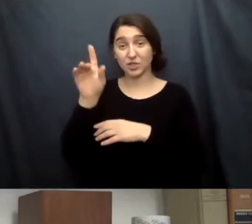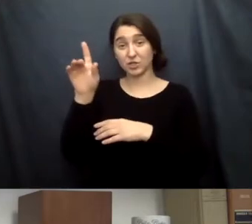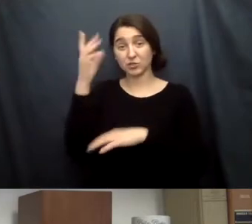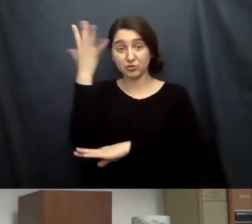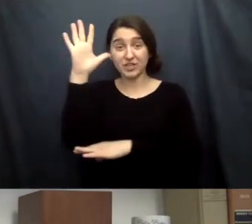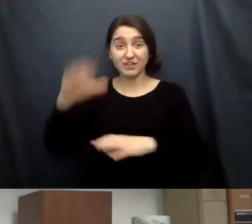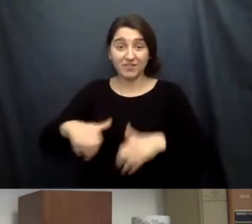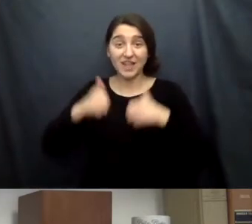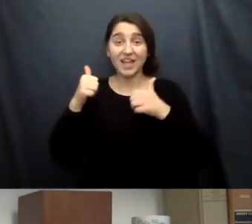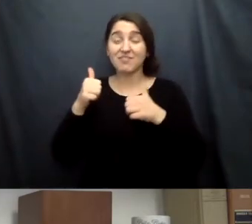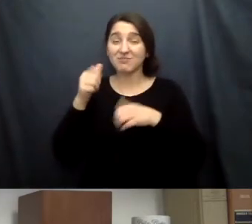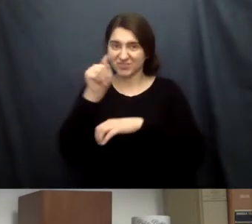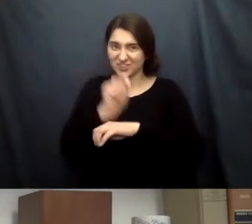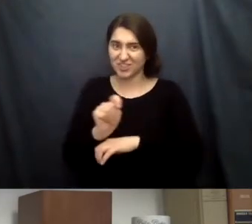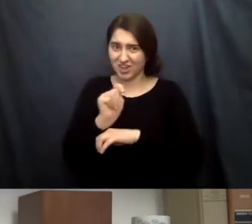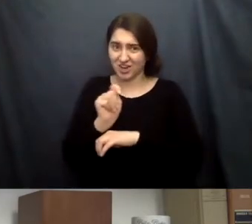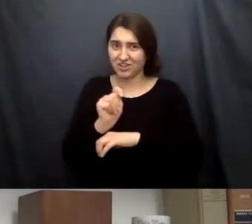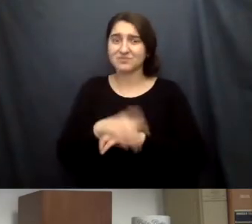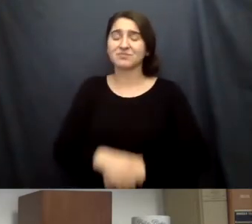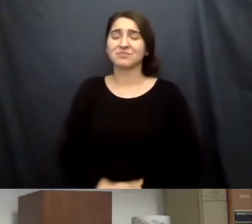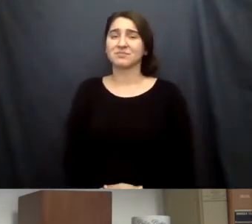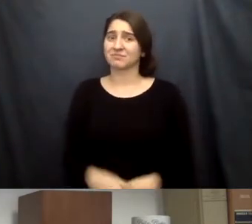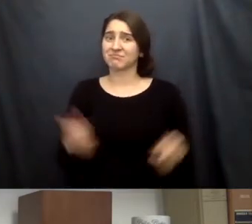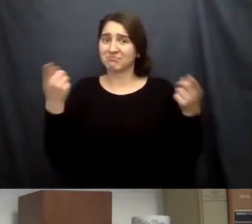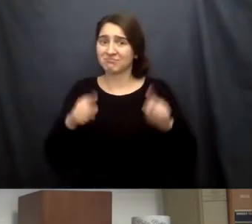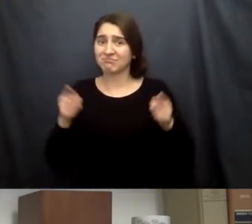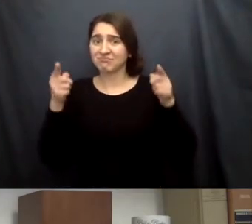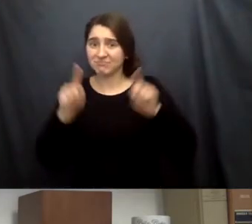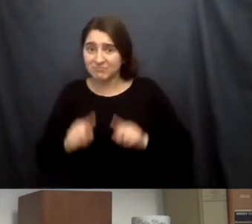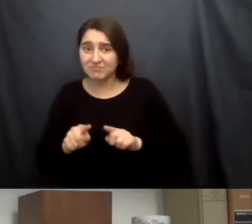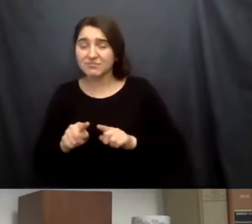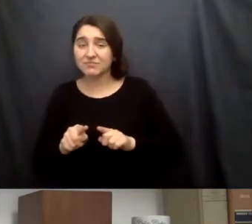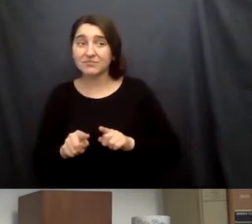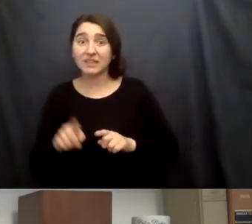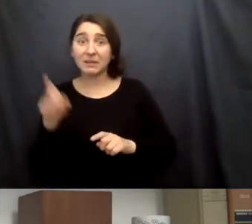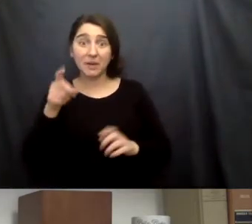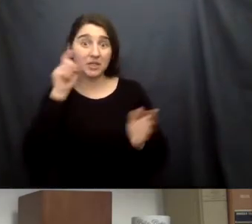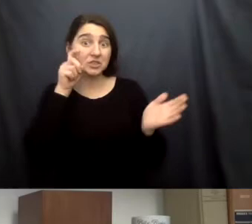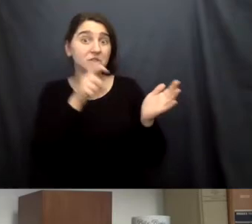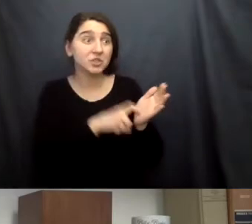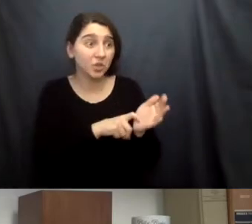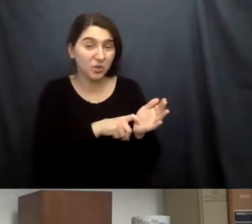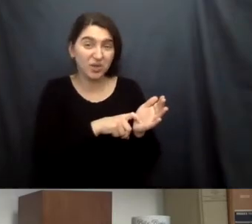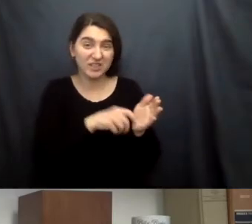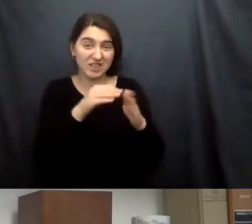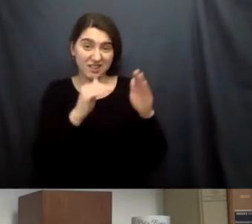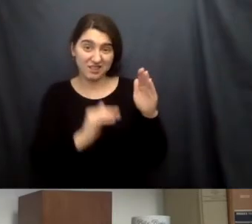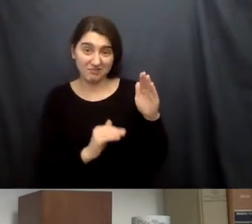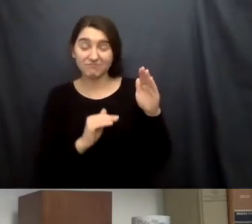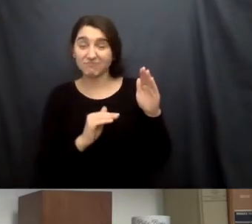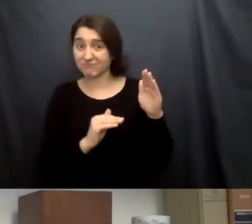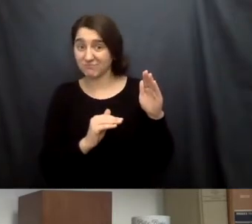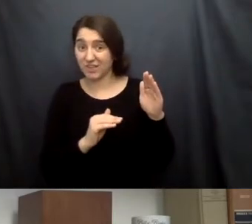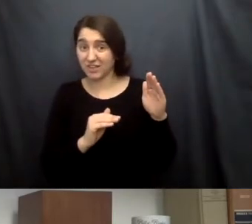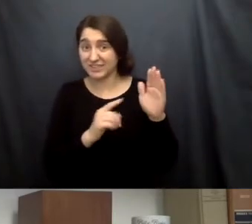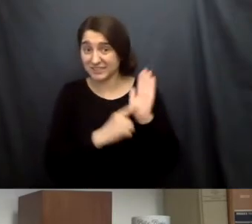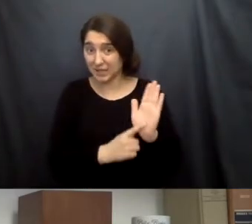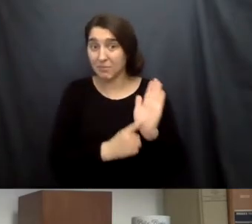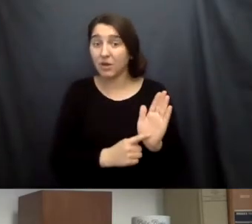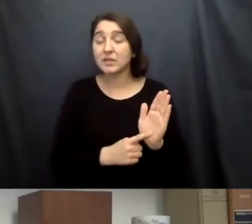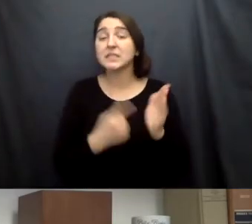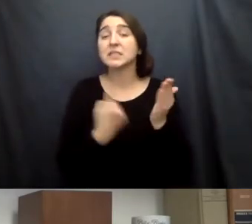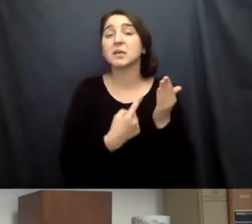was on October 27, 2018 at the Tree of Life Synagogue. But we also must watch out for the